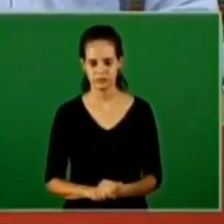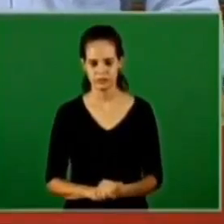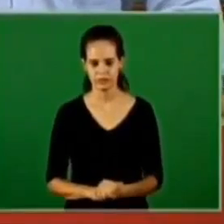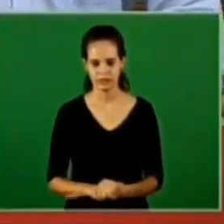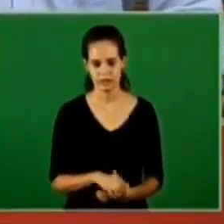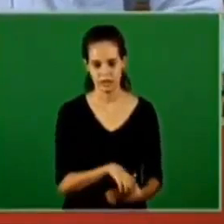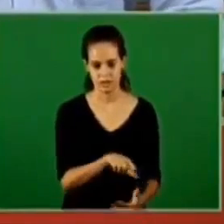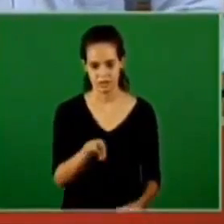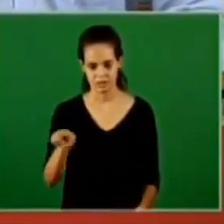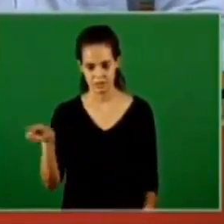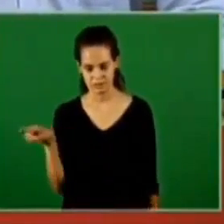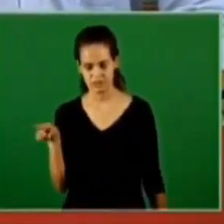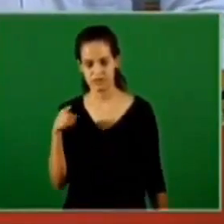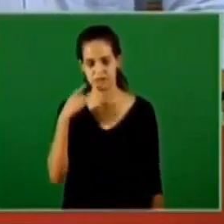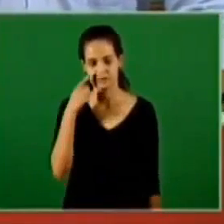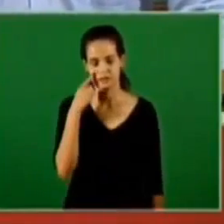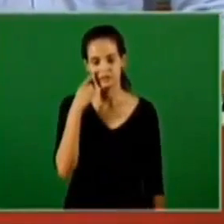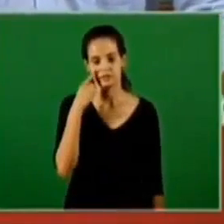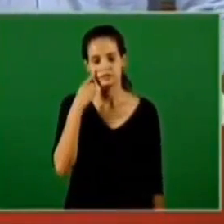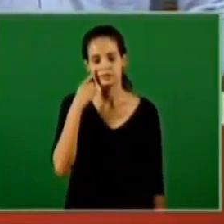want to see